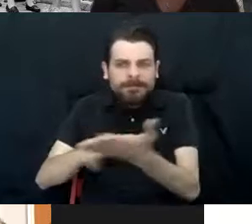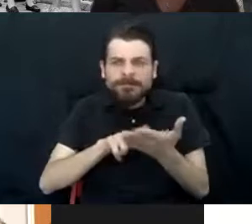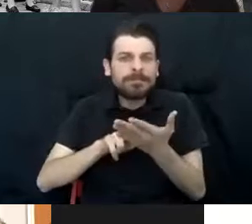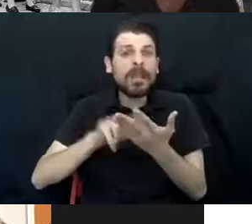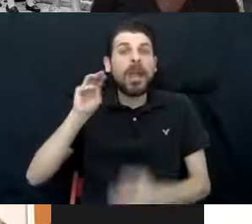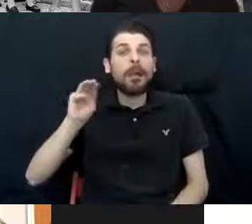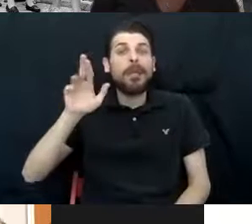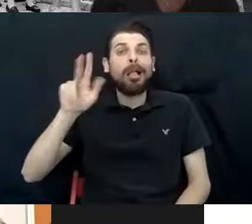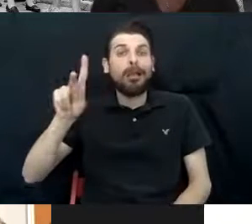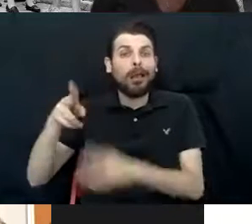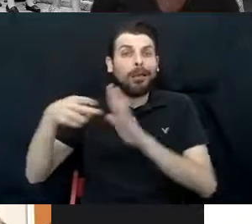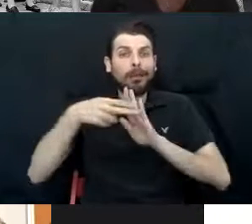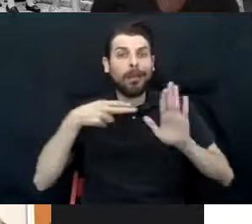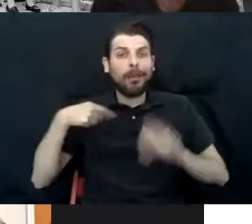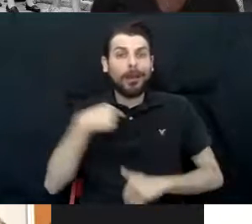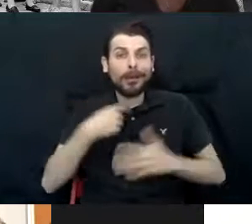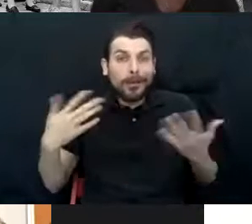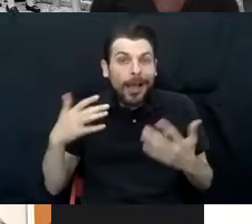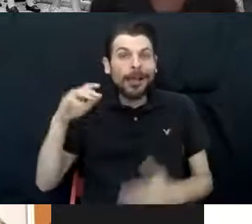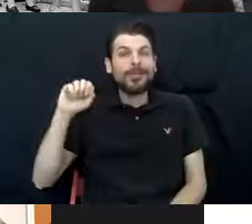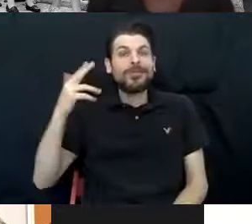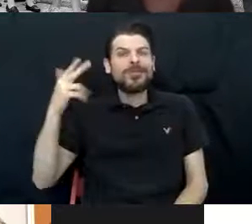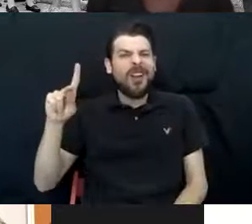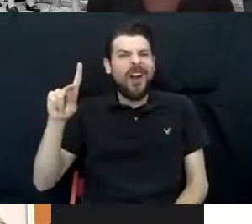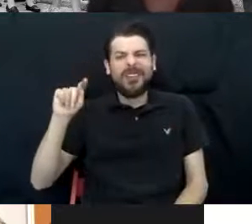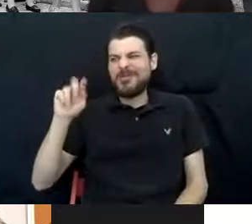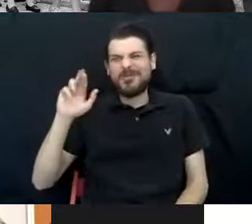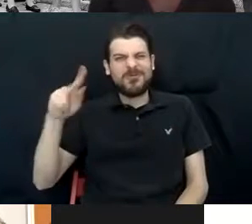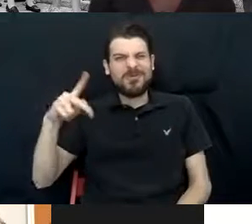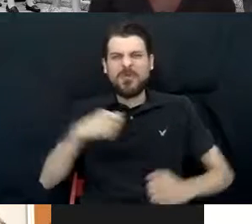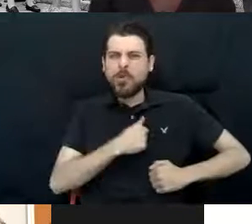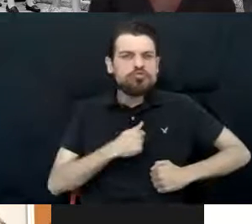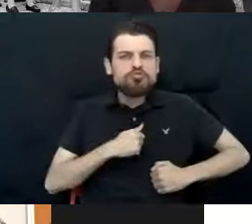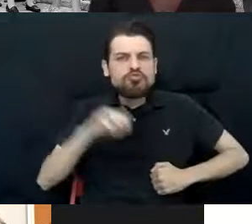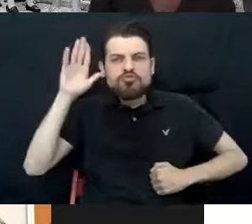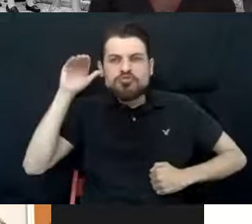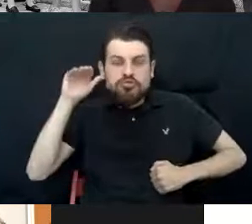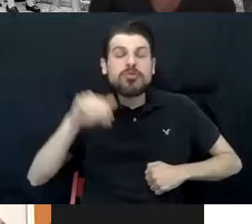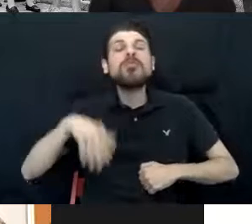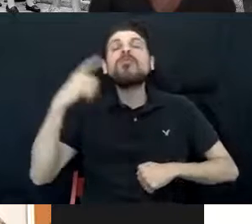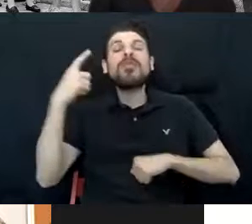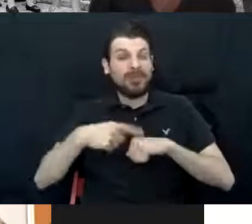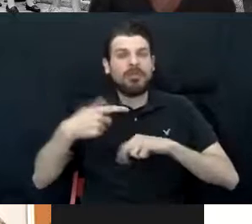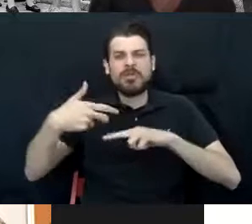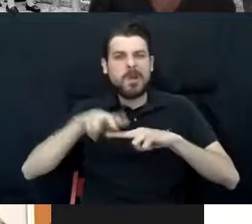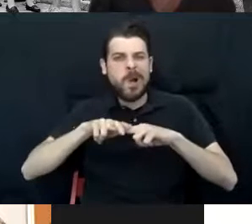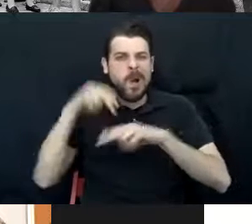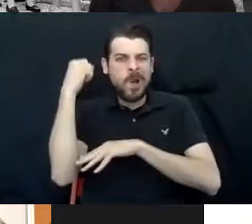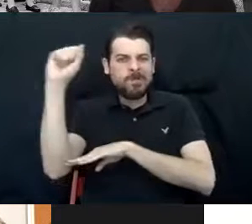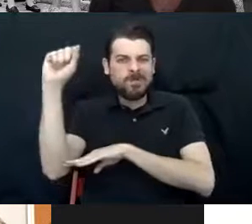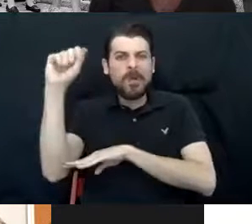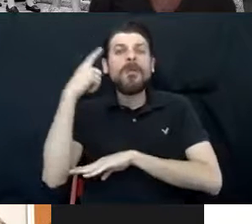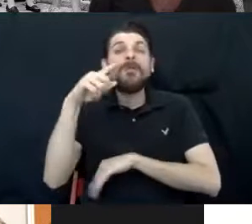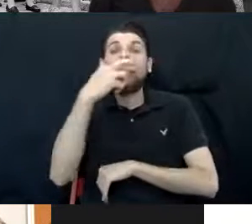of the movement. During my time of working with SNCC, I was arrested at a sit-in to integrate a restaurant in